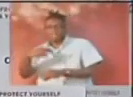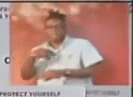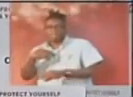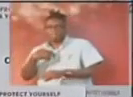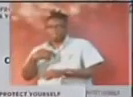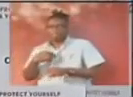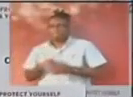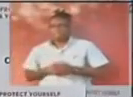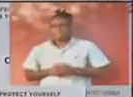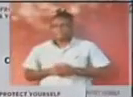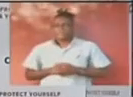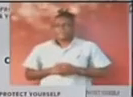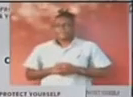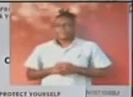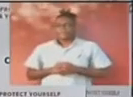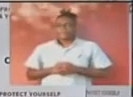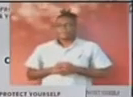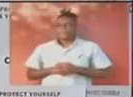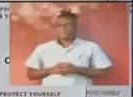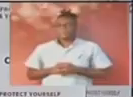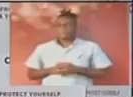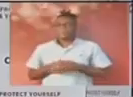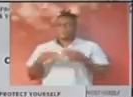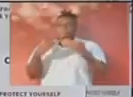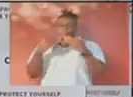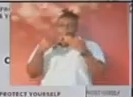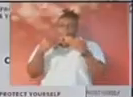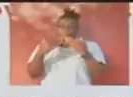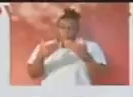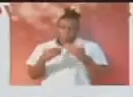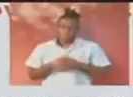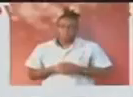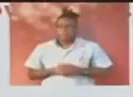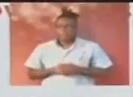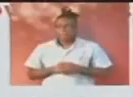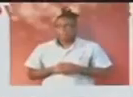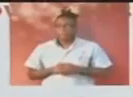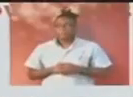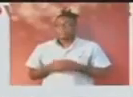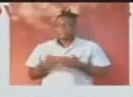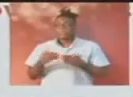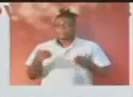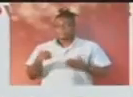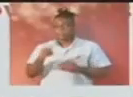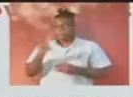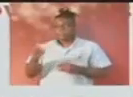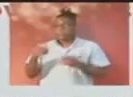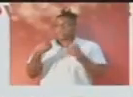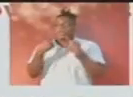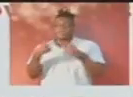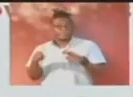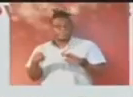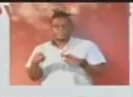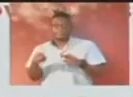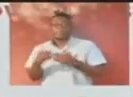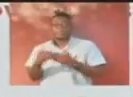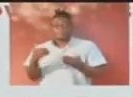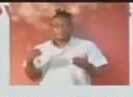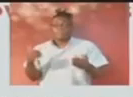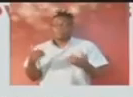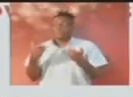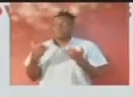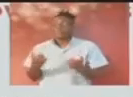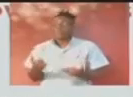And thank you very much, Dr. Hamid. But before we go to our question and answer segment, I hand you back